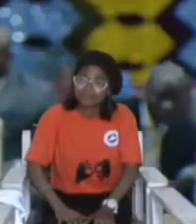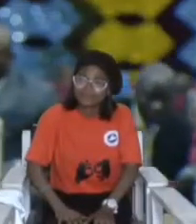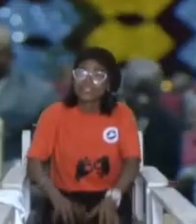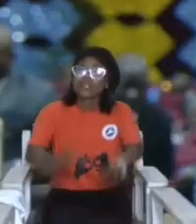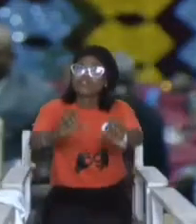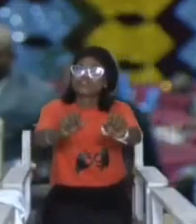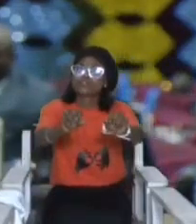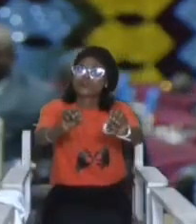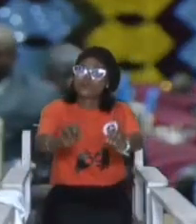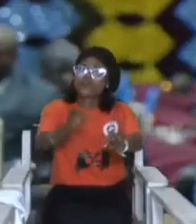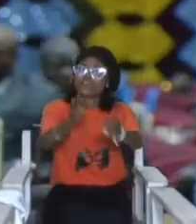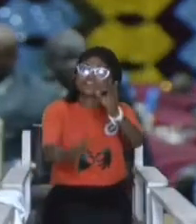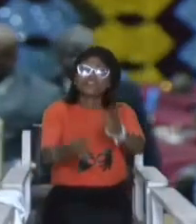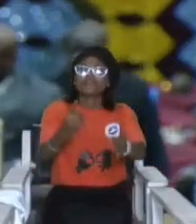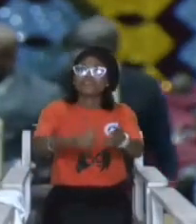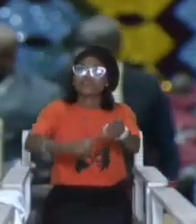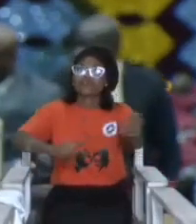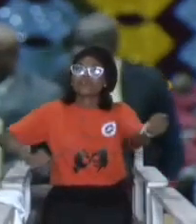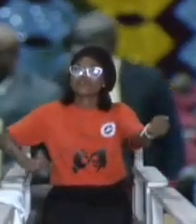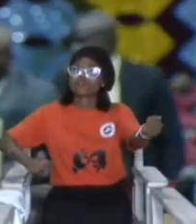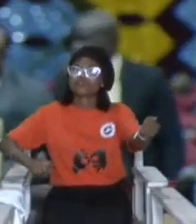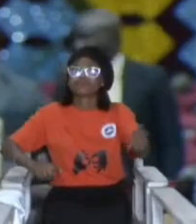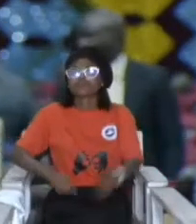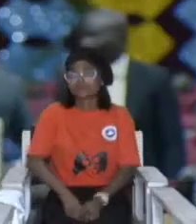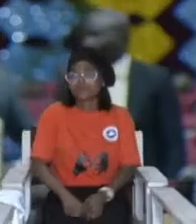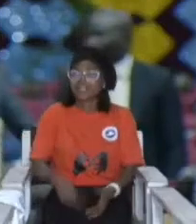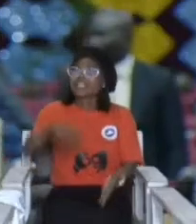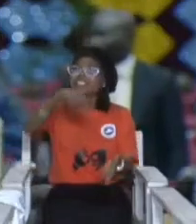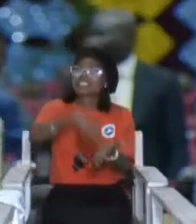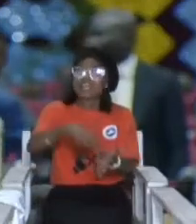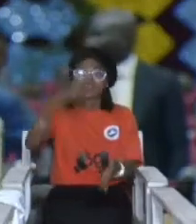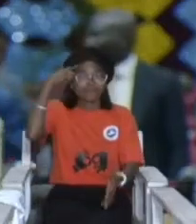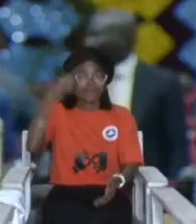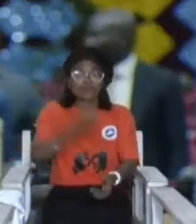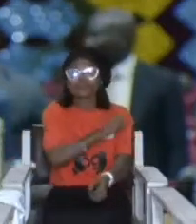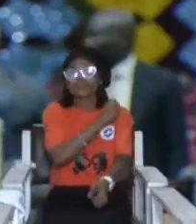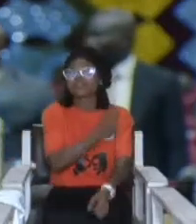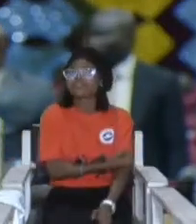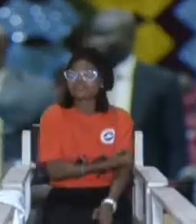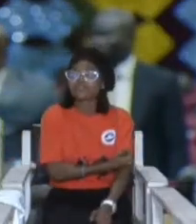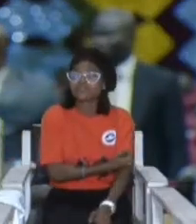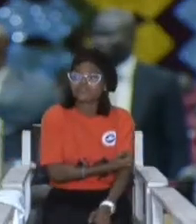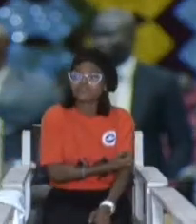So if the rod typifies authority